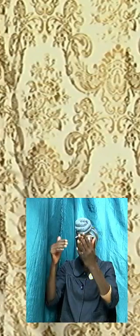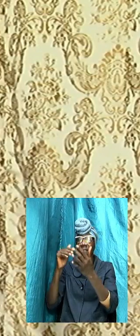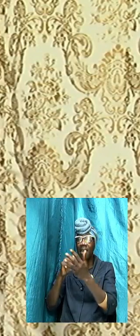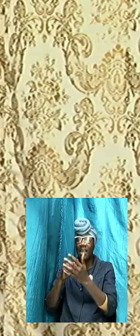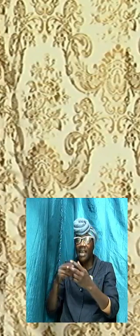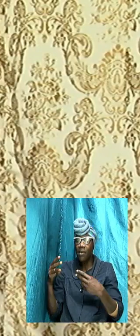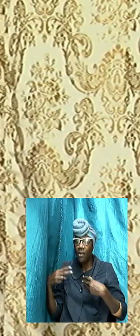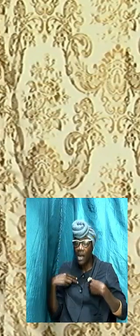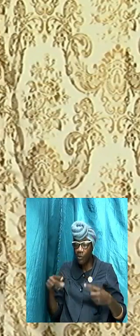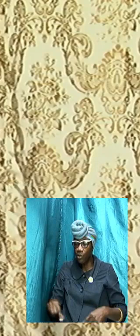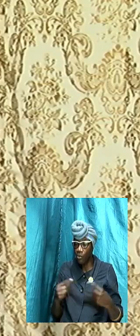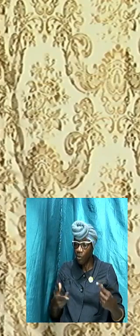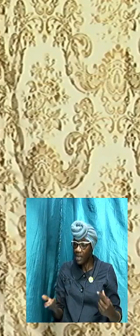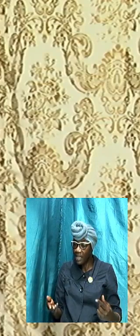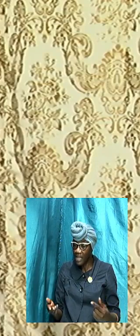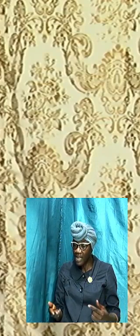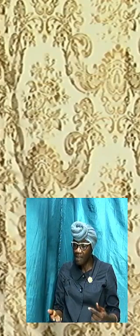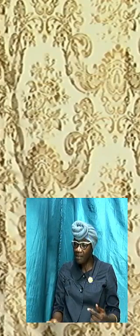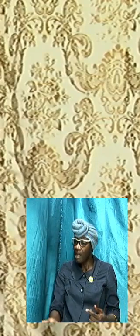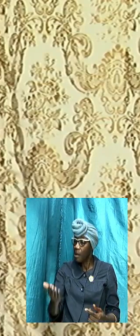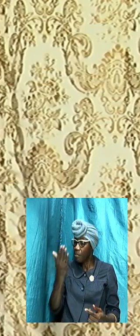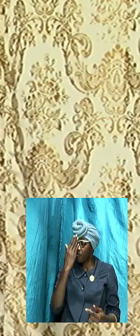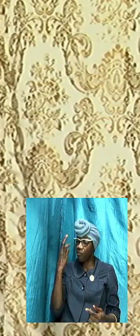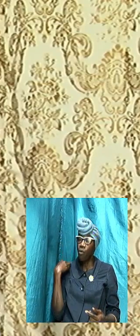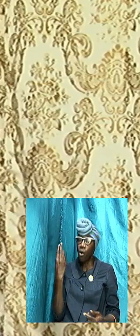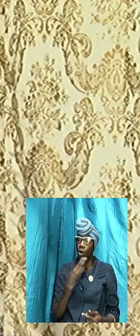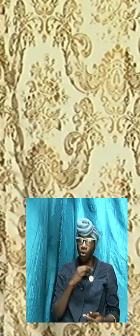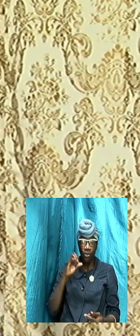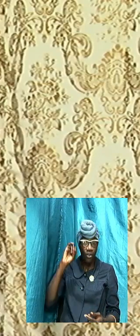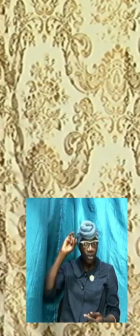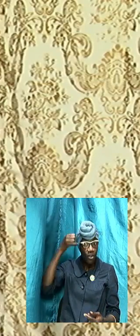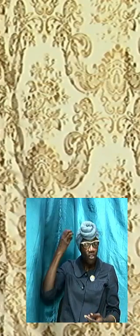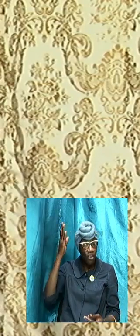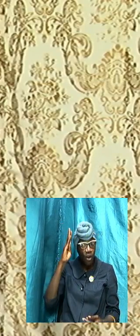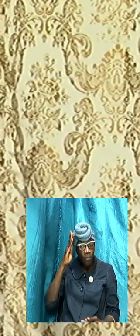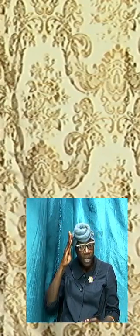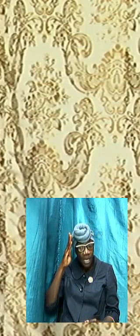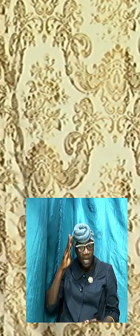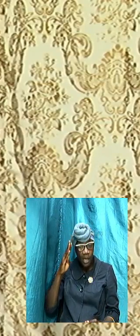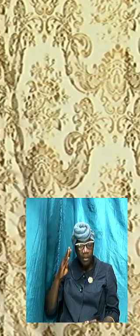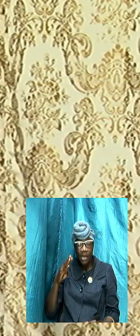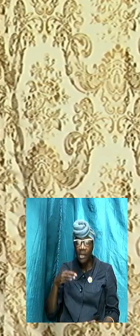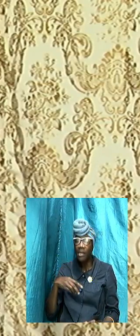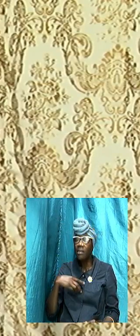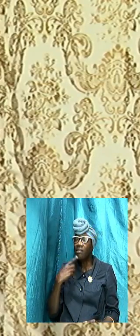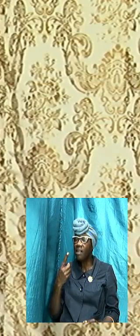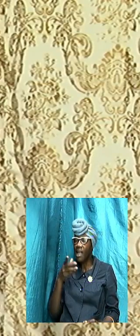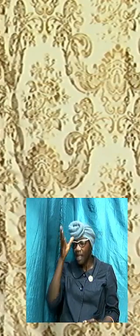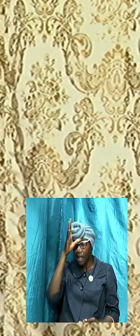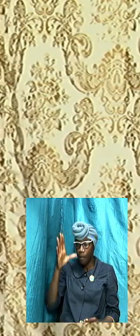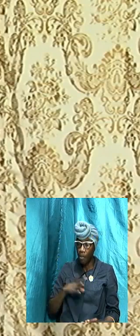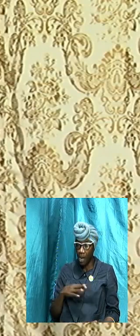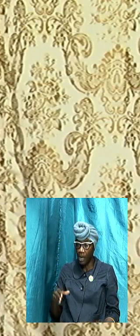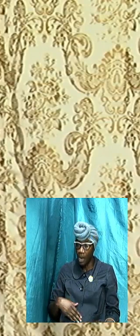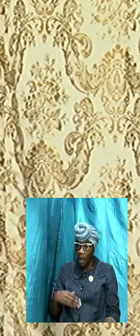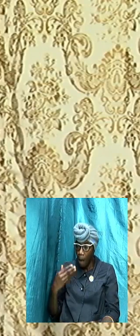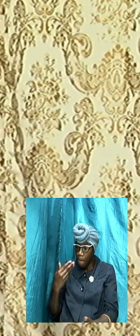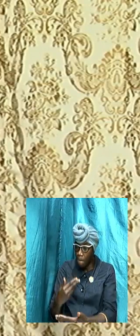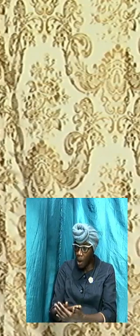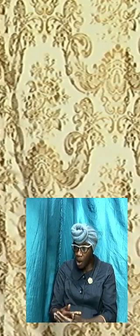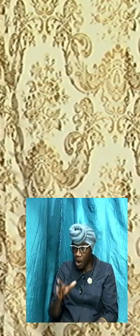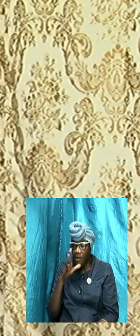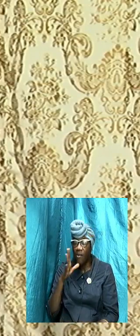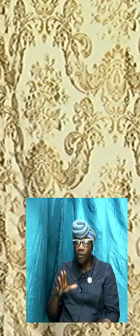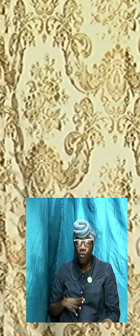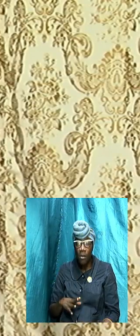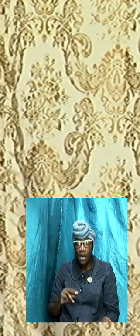us. Can I tell you something? Job made a profound statement. He said, man that is born of a woman is of a few days and